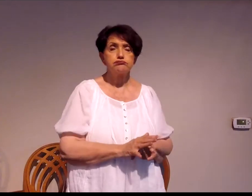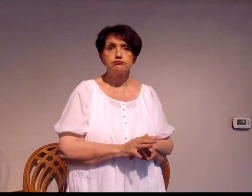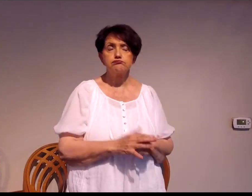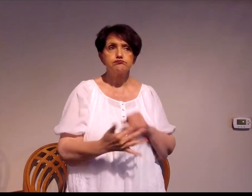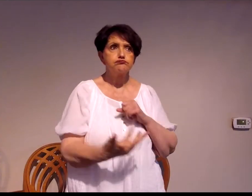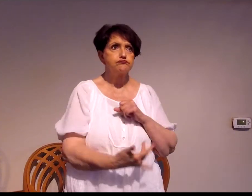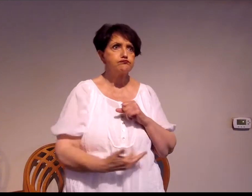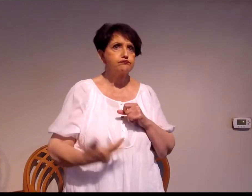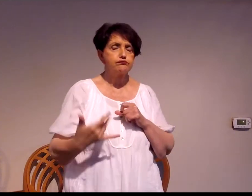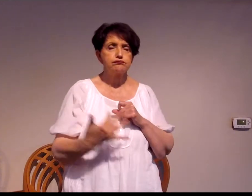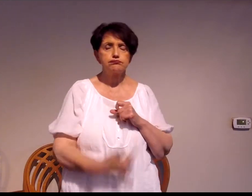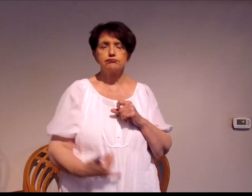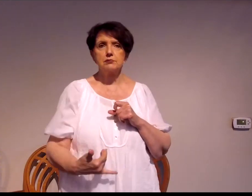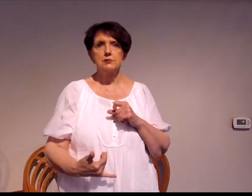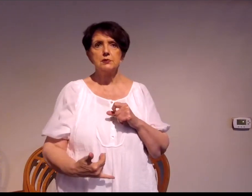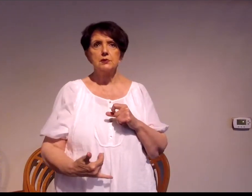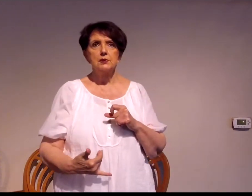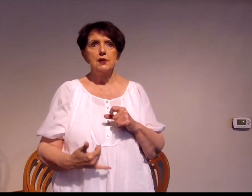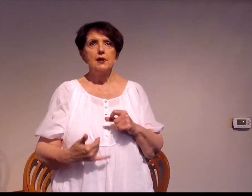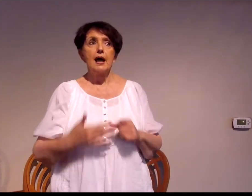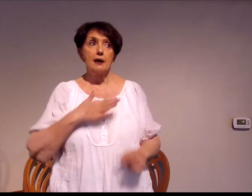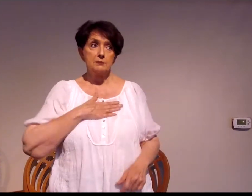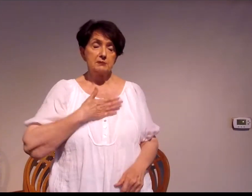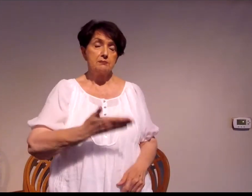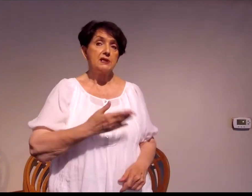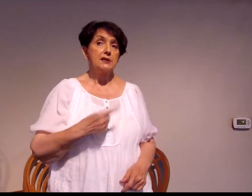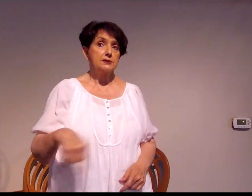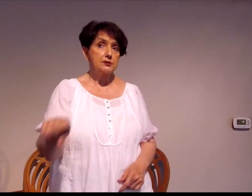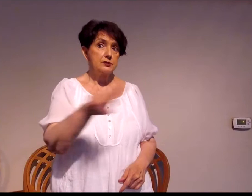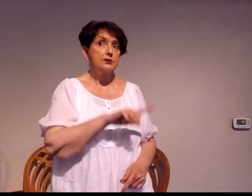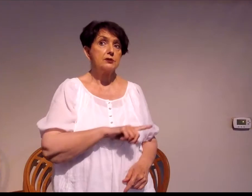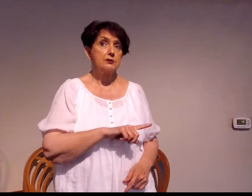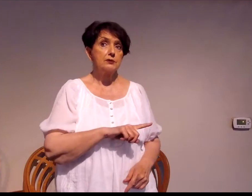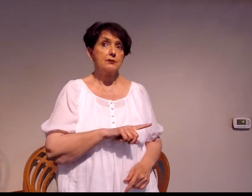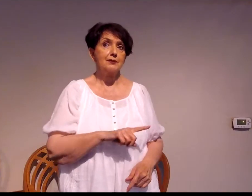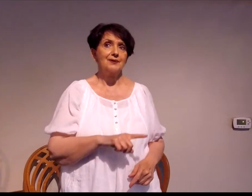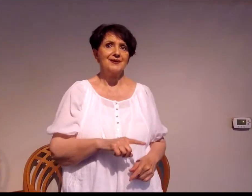I'm admitting this live with you and on Memorex.